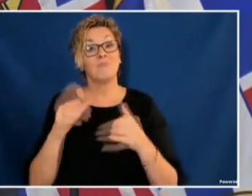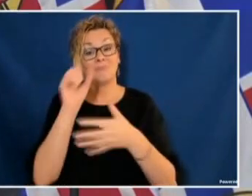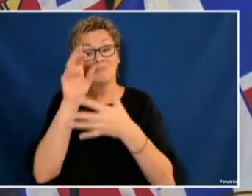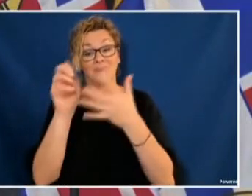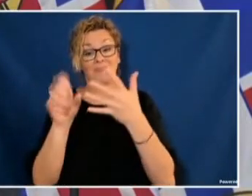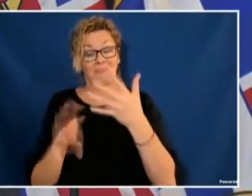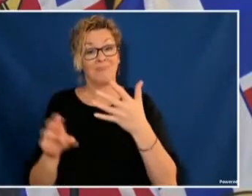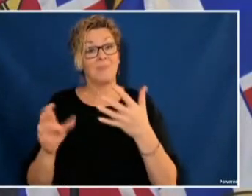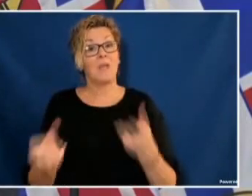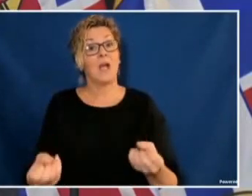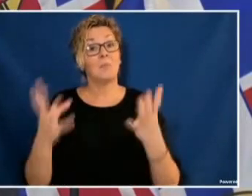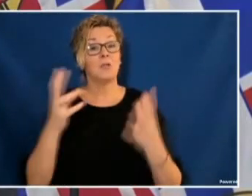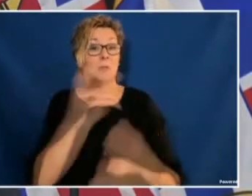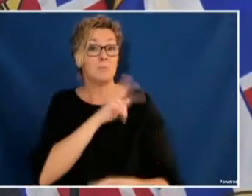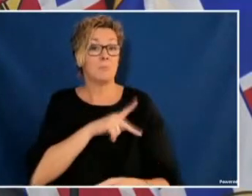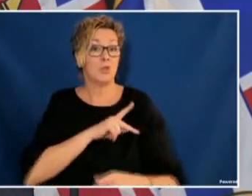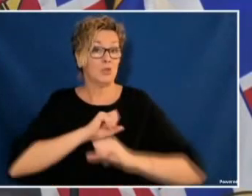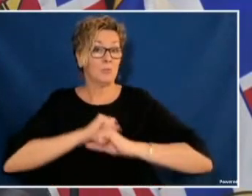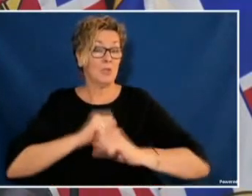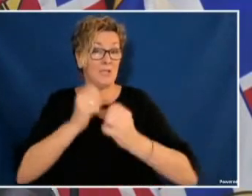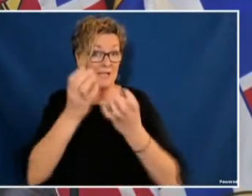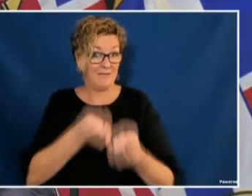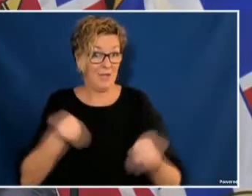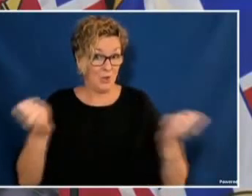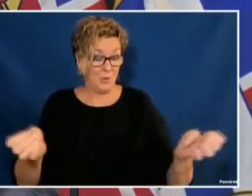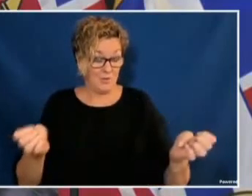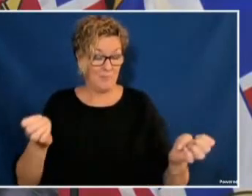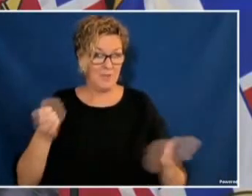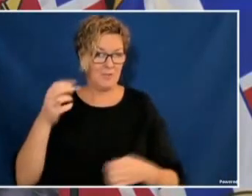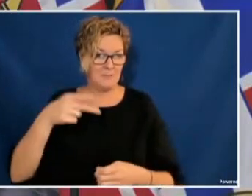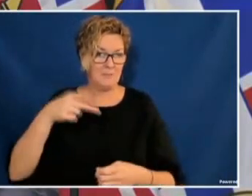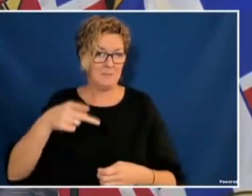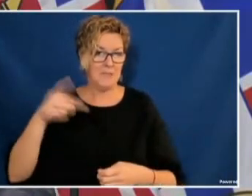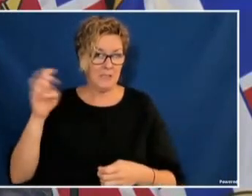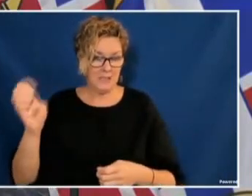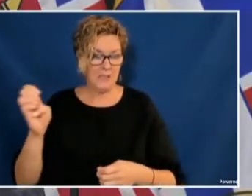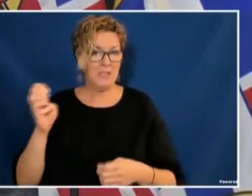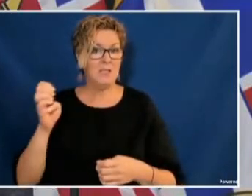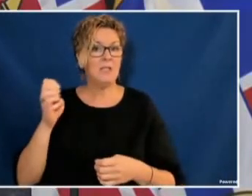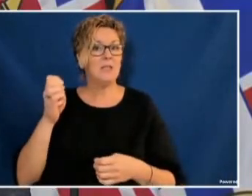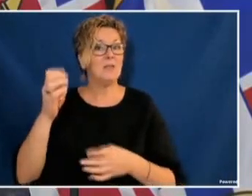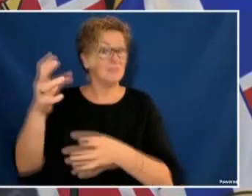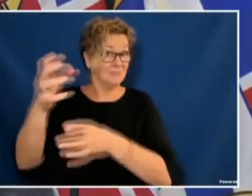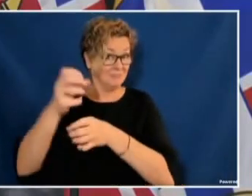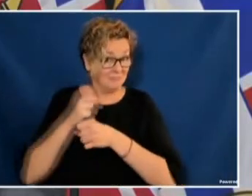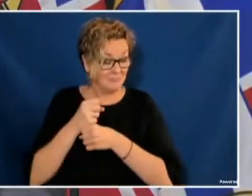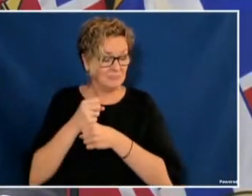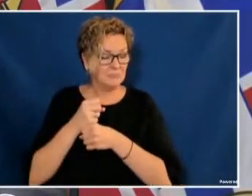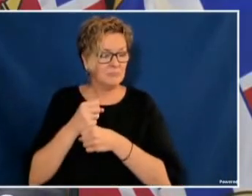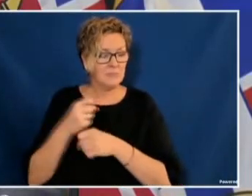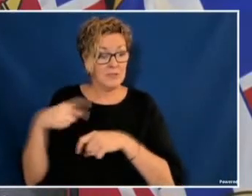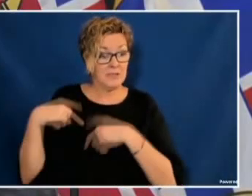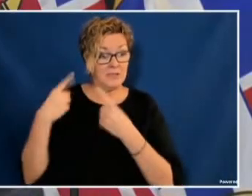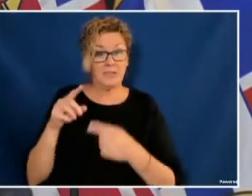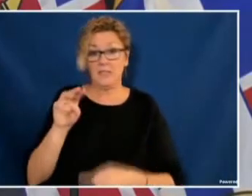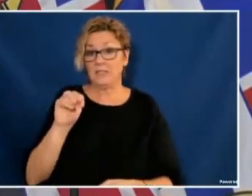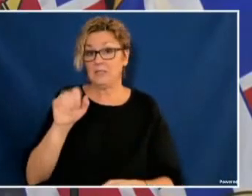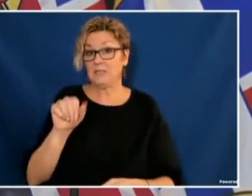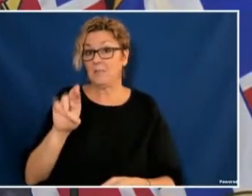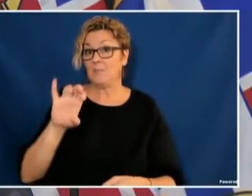and tested now. That includes 43.2 million pairs of gloves, 24 million procedure masks,